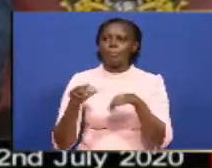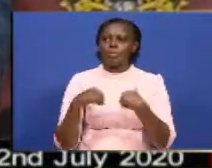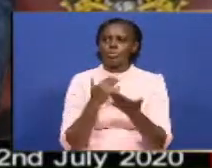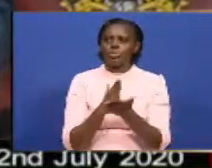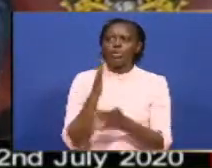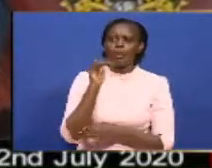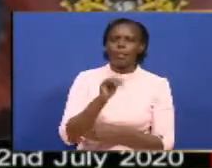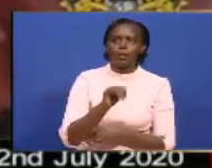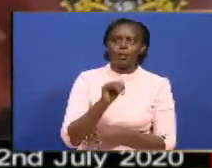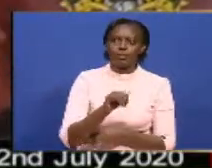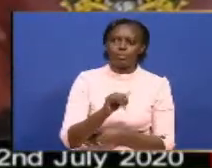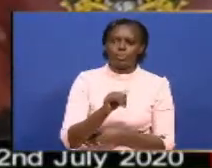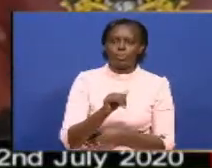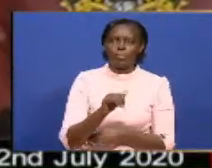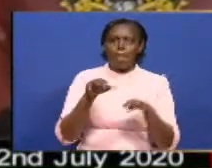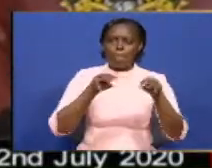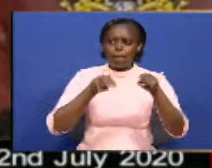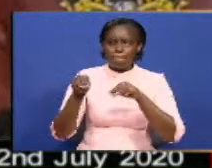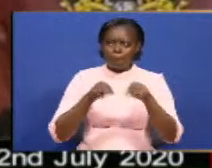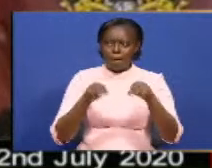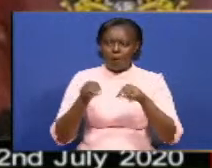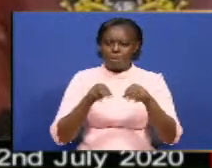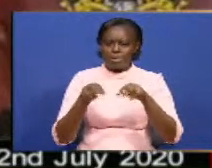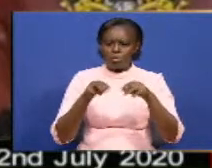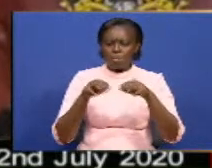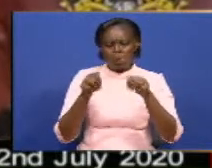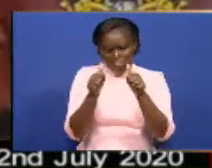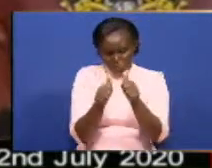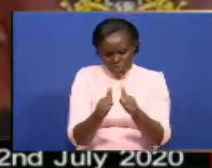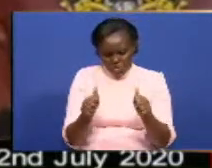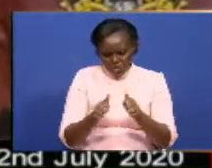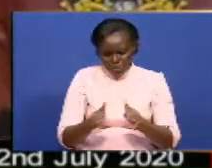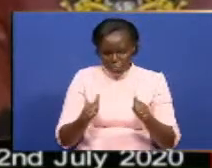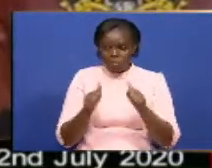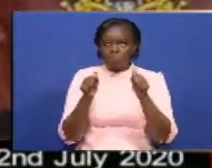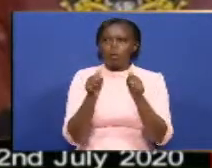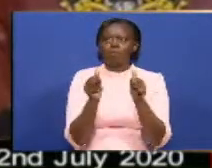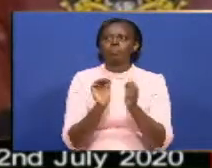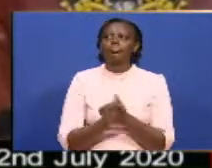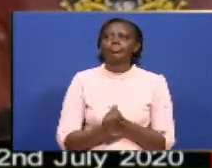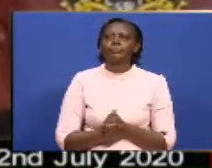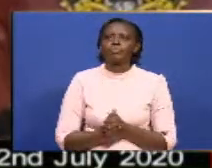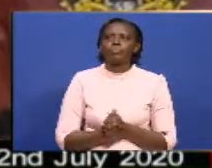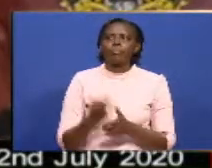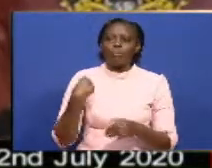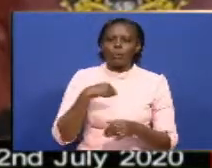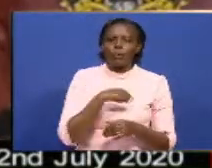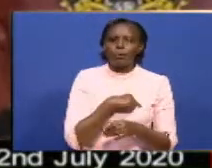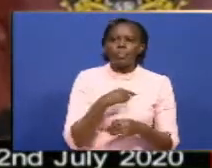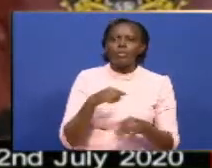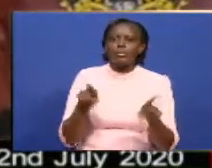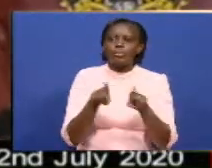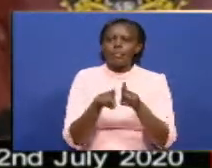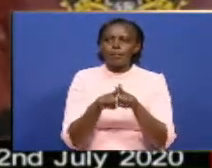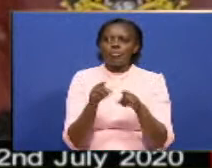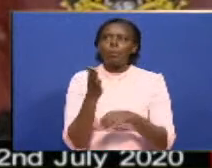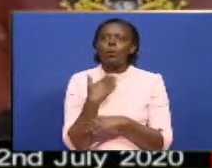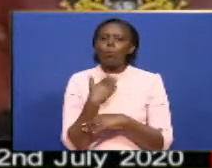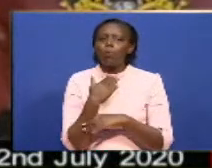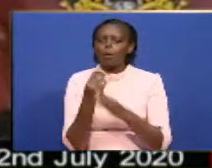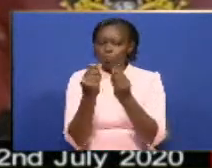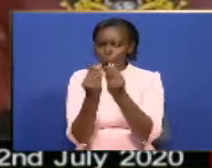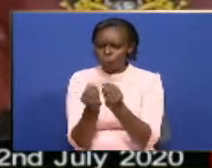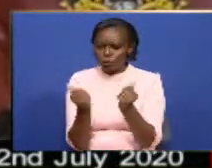ensure that the management is streamlined, Madam Speaker. We also want to